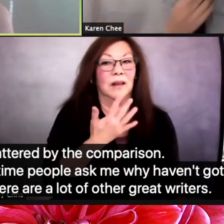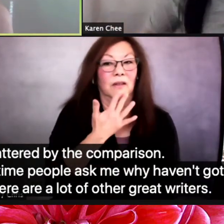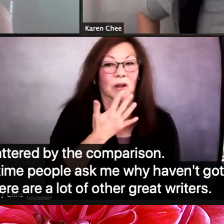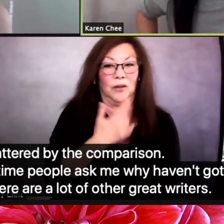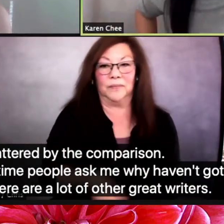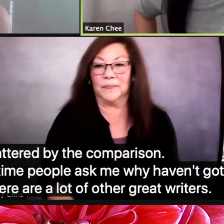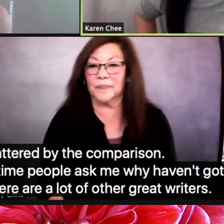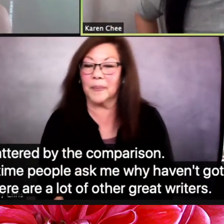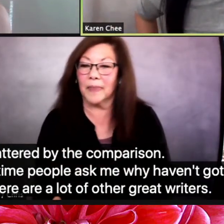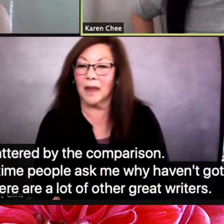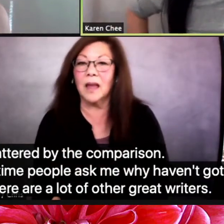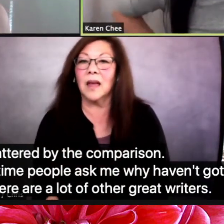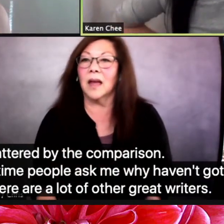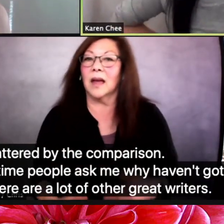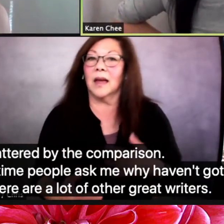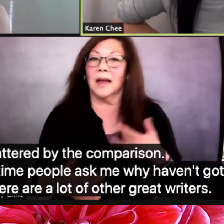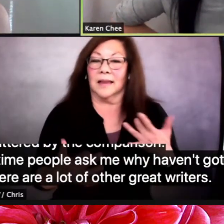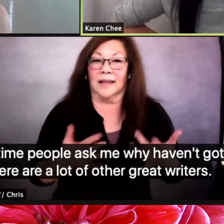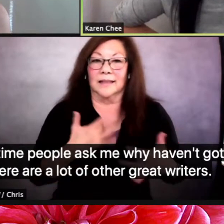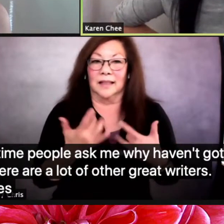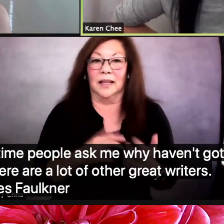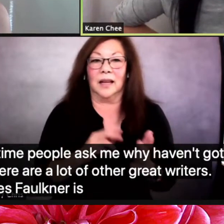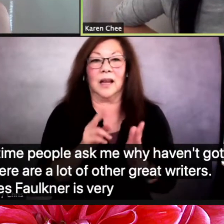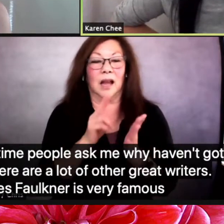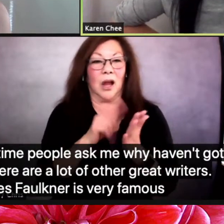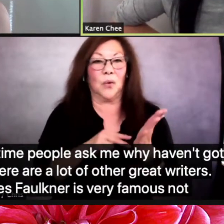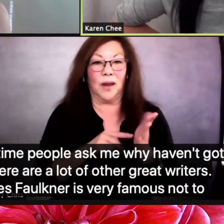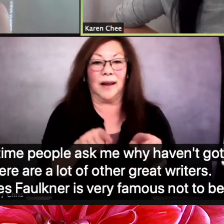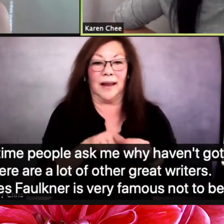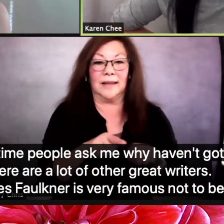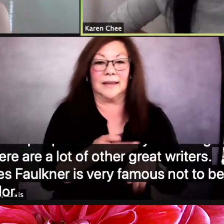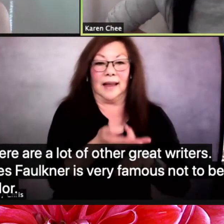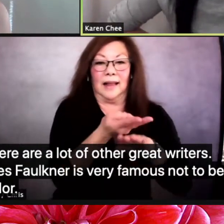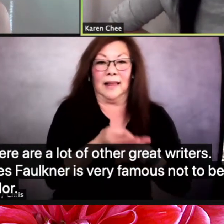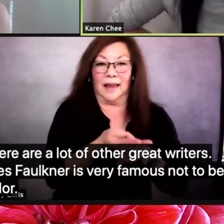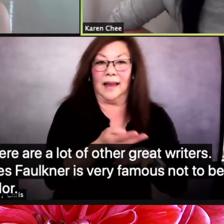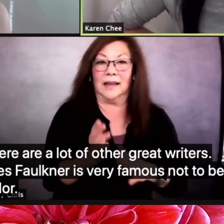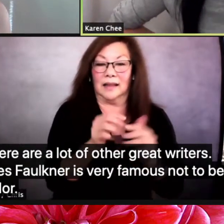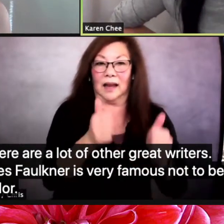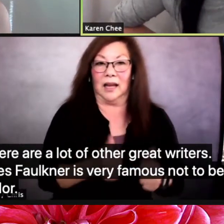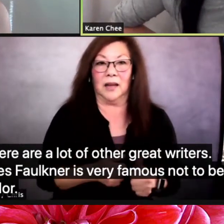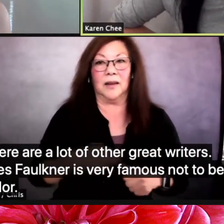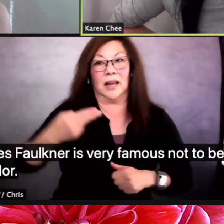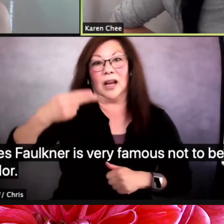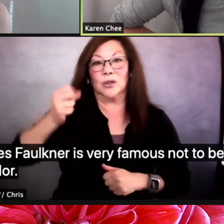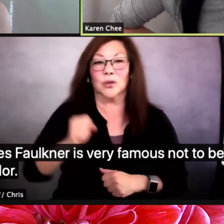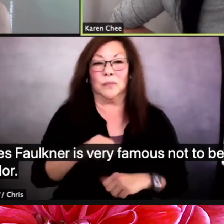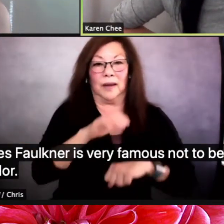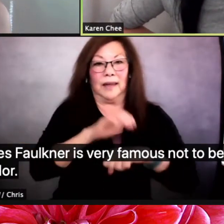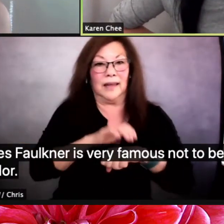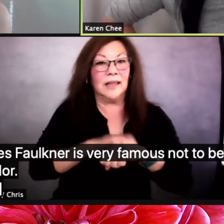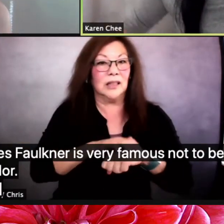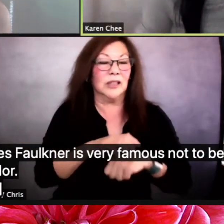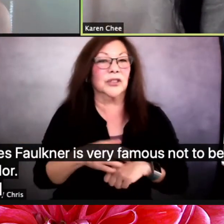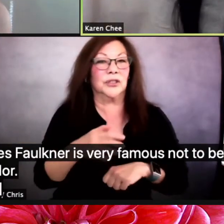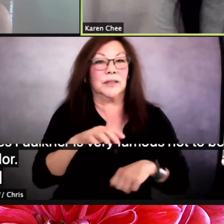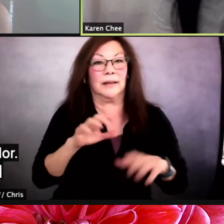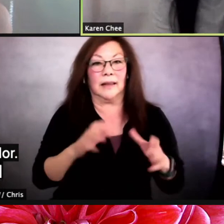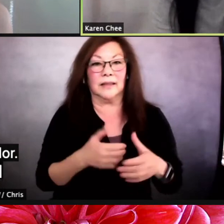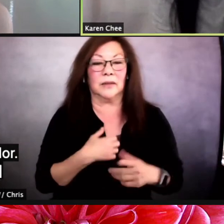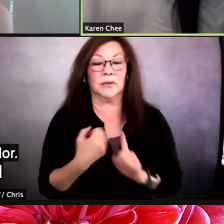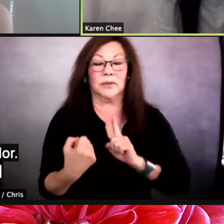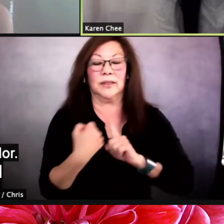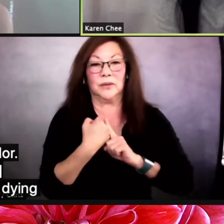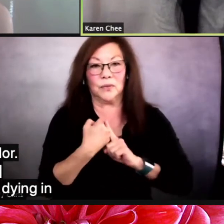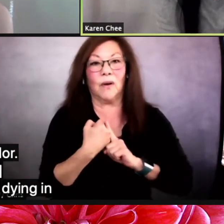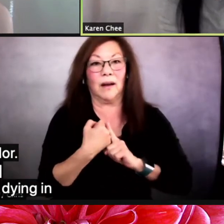exciting. I read As I Lay Dying for my high school English class, and um, I was really struck by,